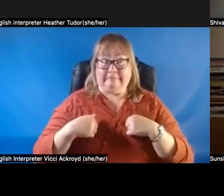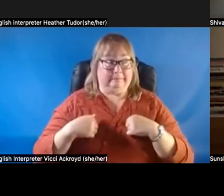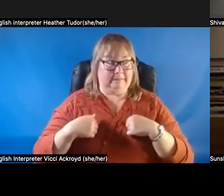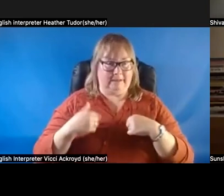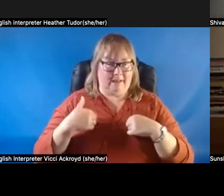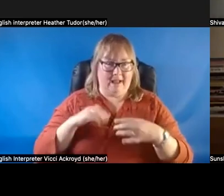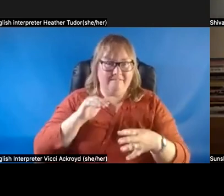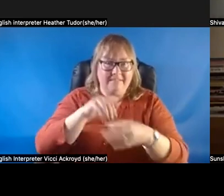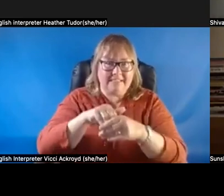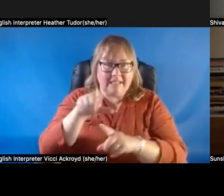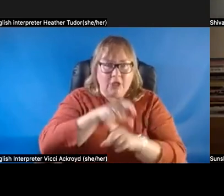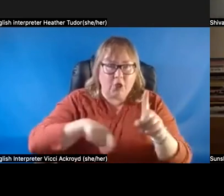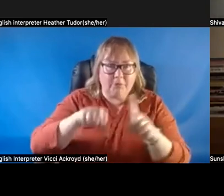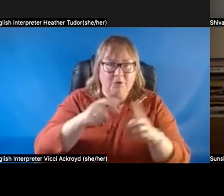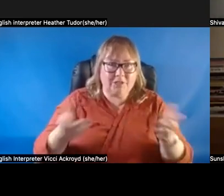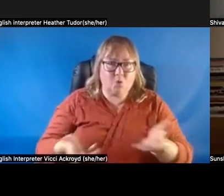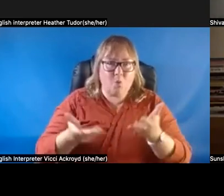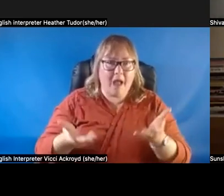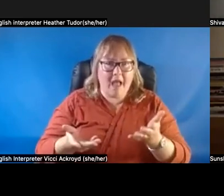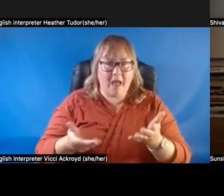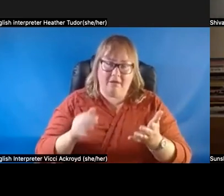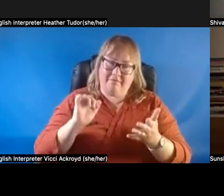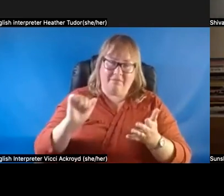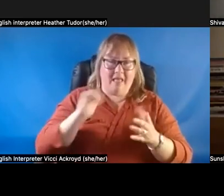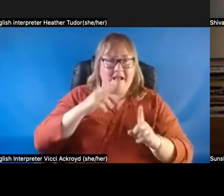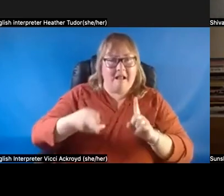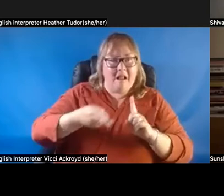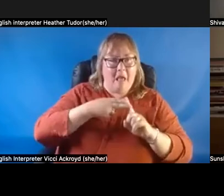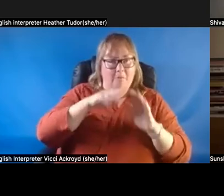community if I'm seen in this way automatically?